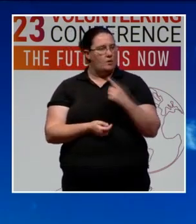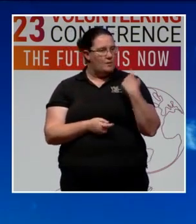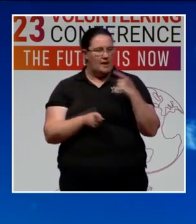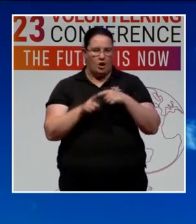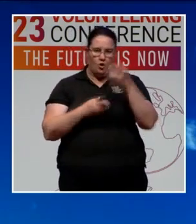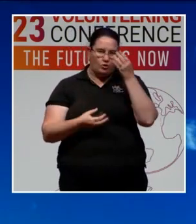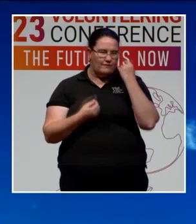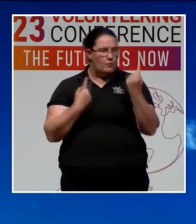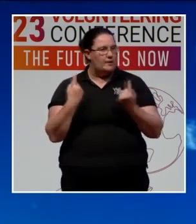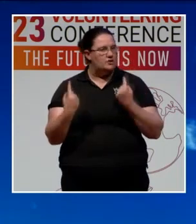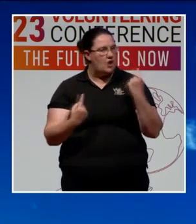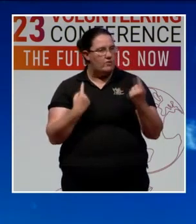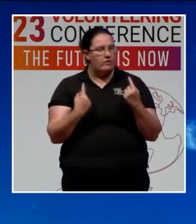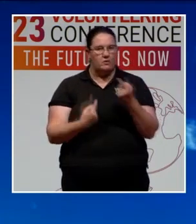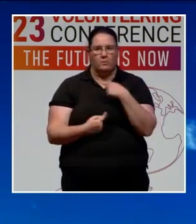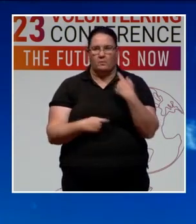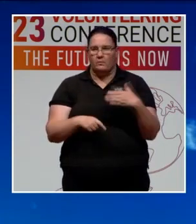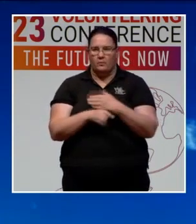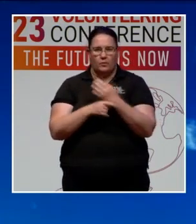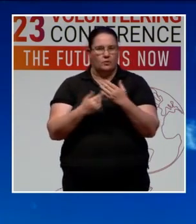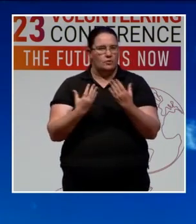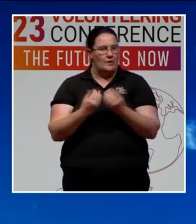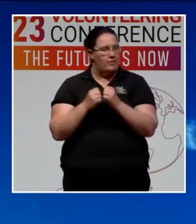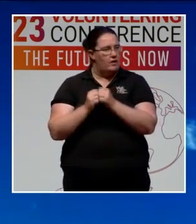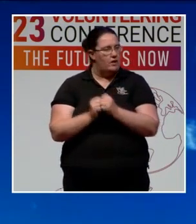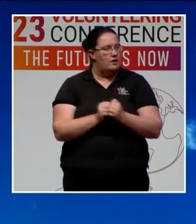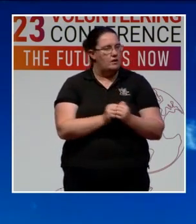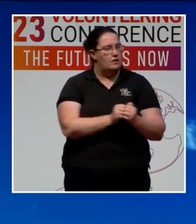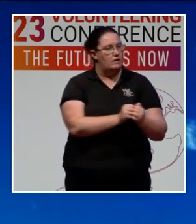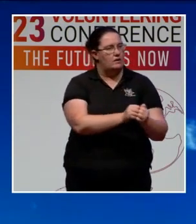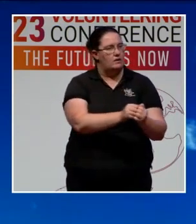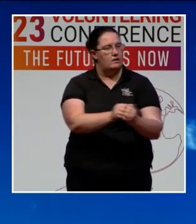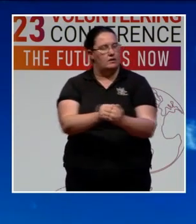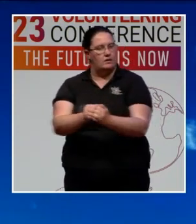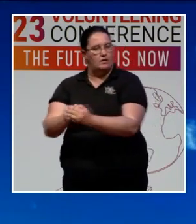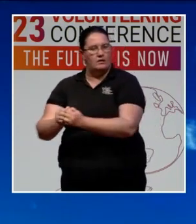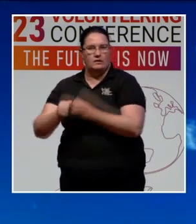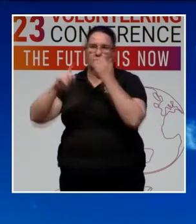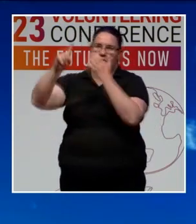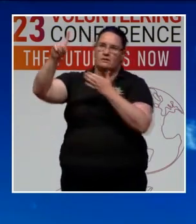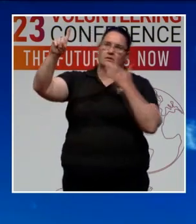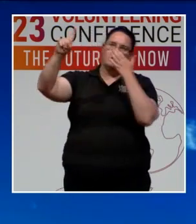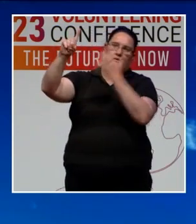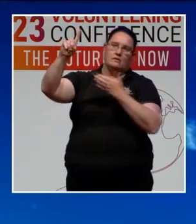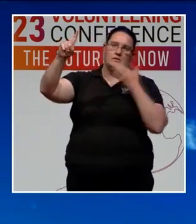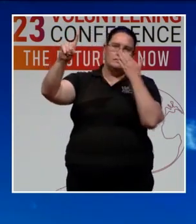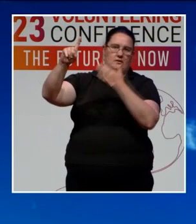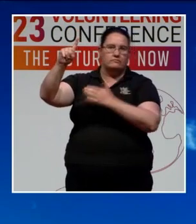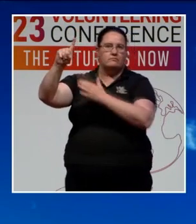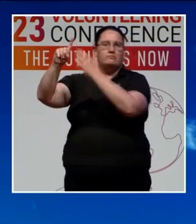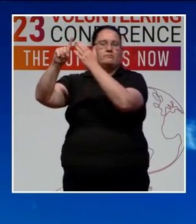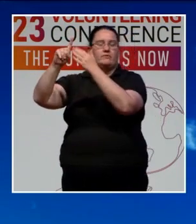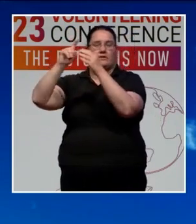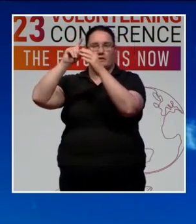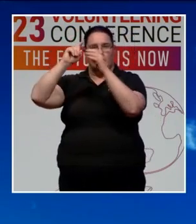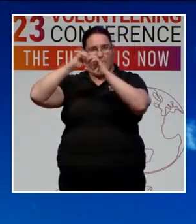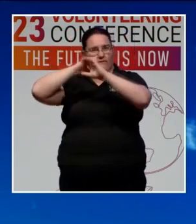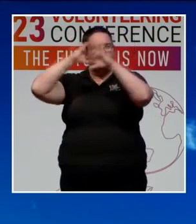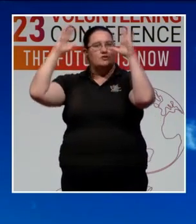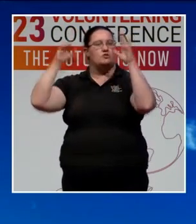to work together and to collaborate to achieve the vision of the new National Volunteering